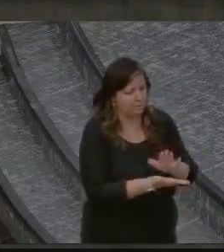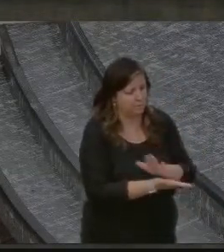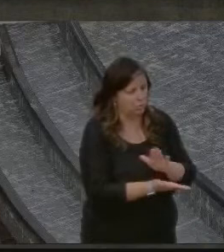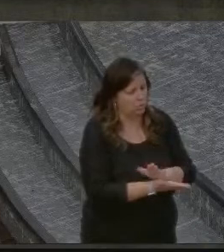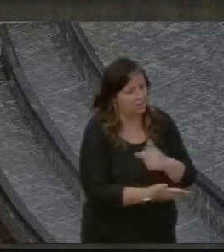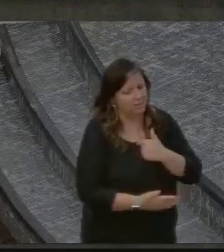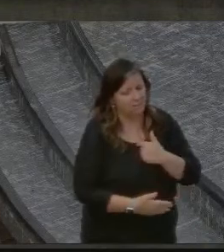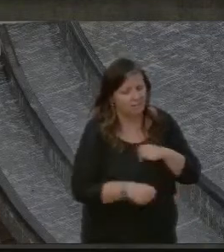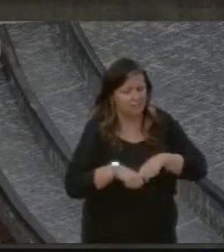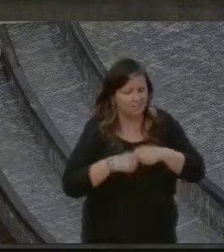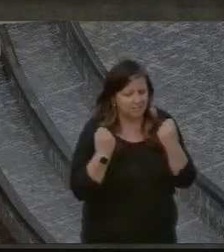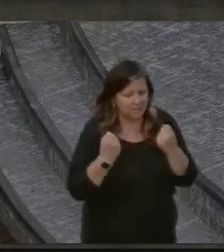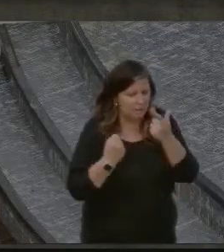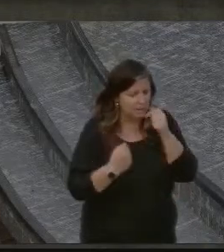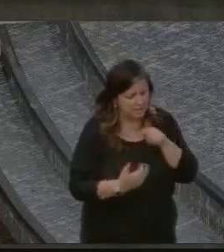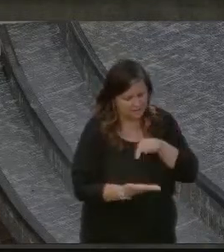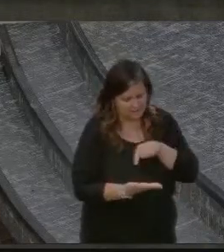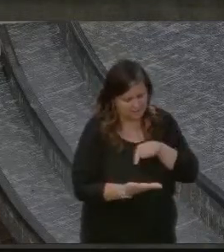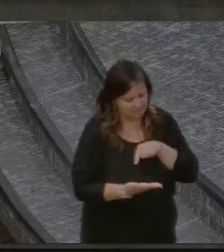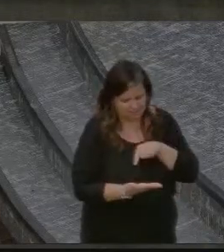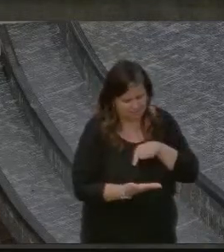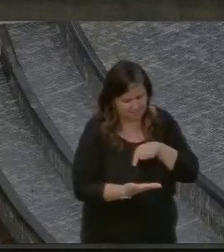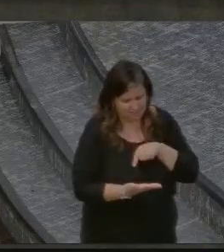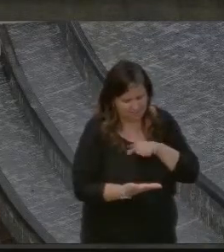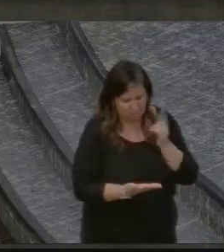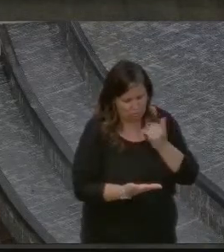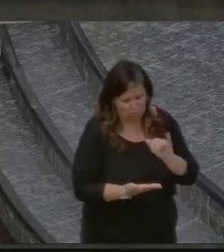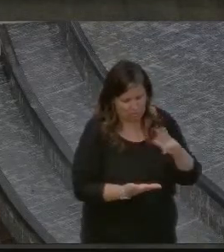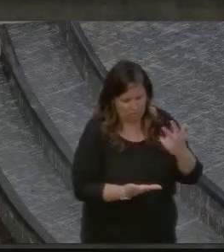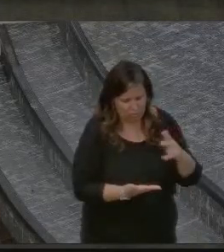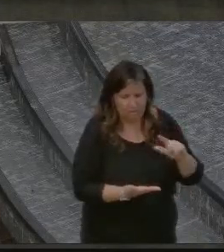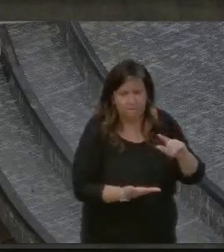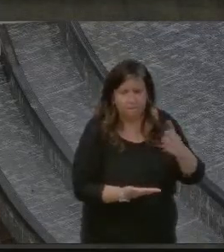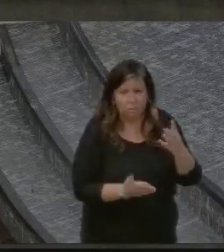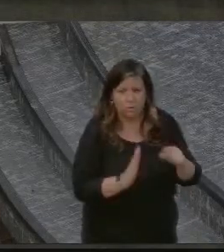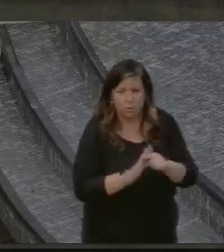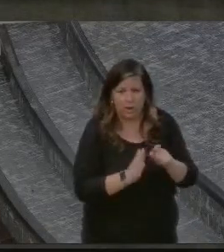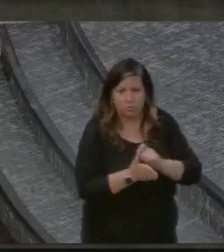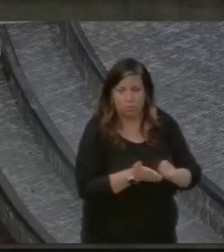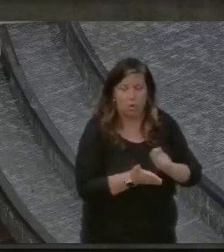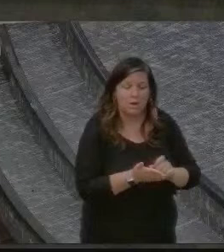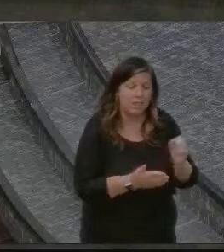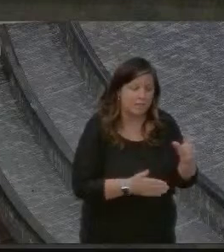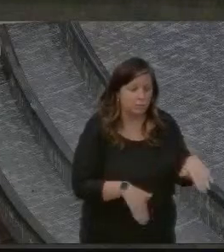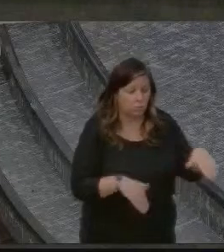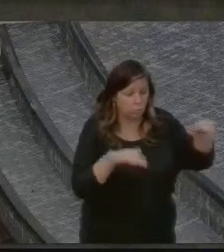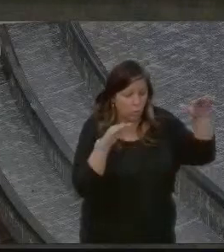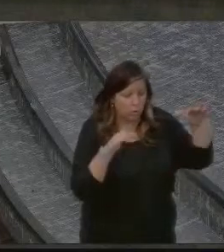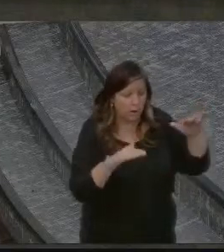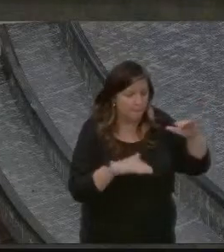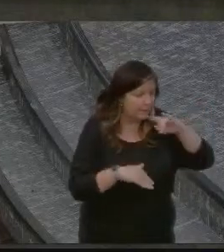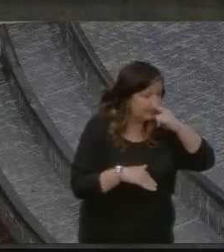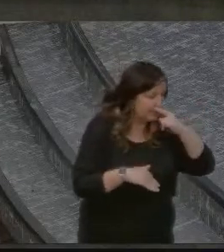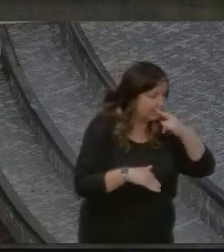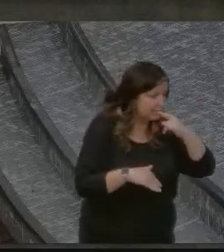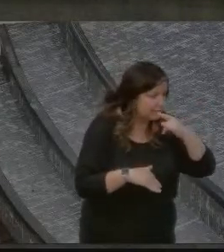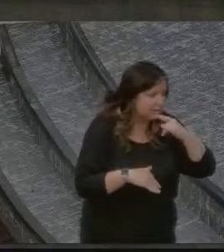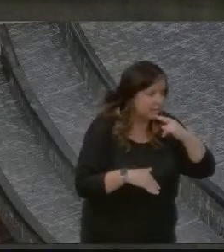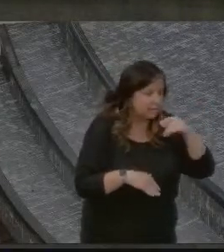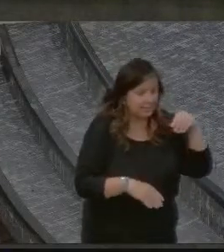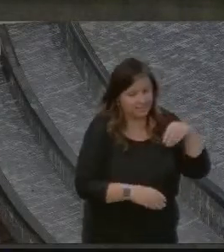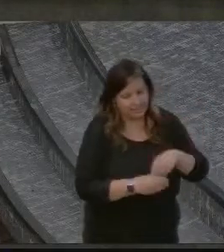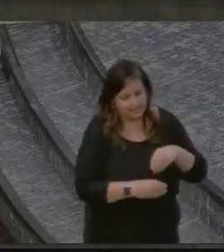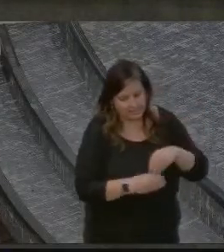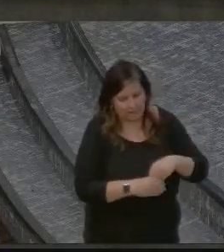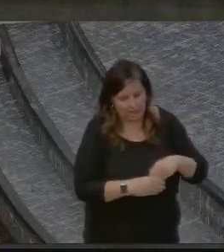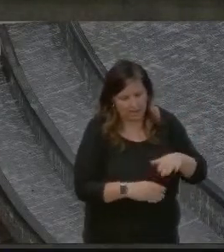the writing of a third or fourth grader. And so these are grown-up kids and little kids' bodies, little kids'